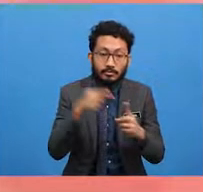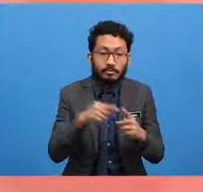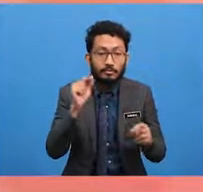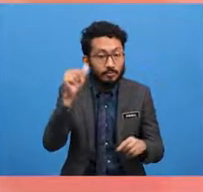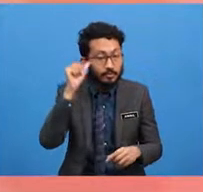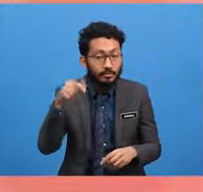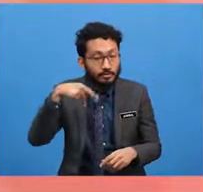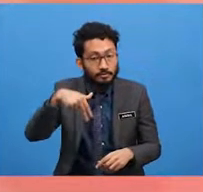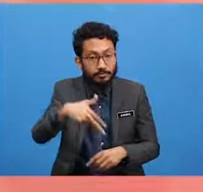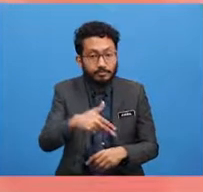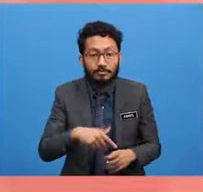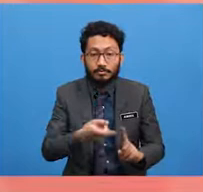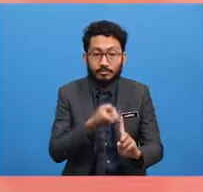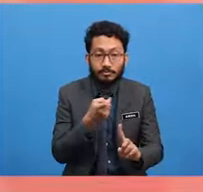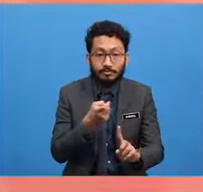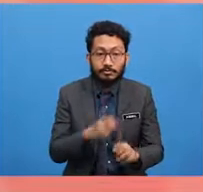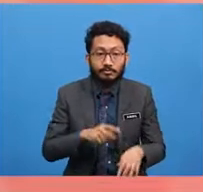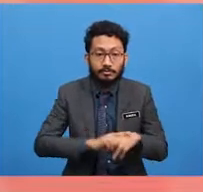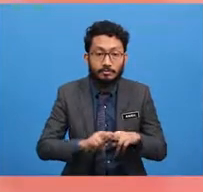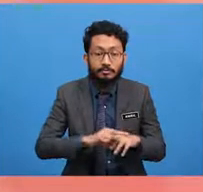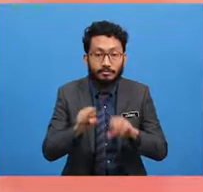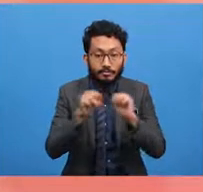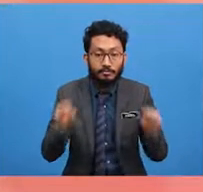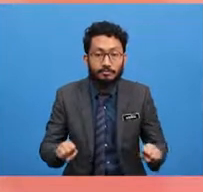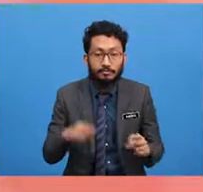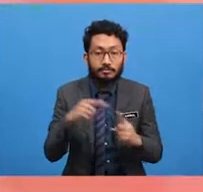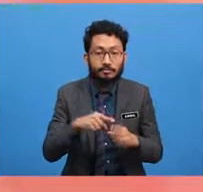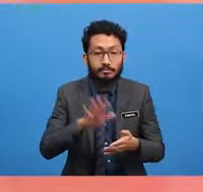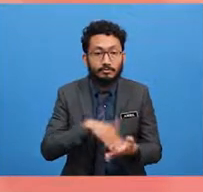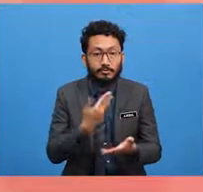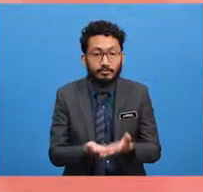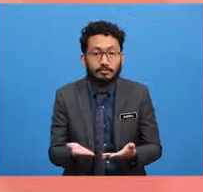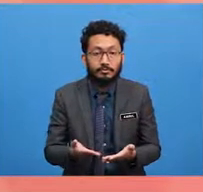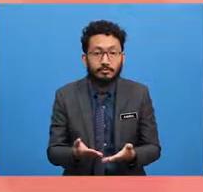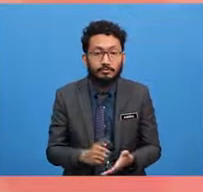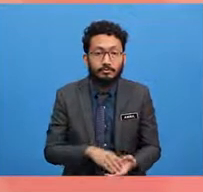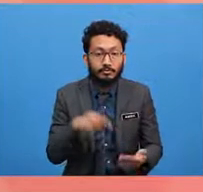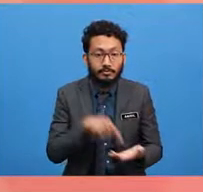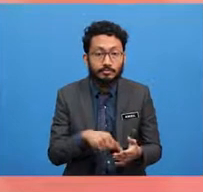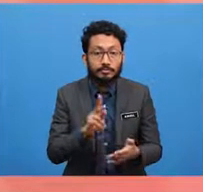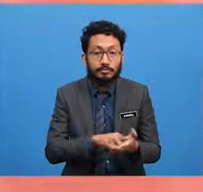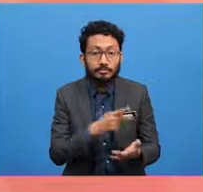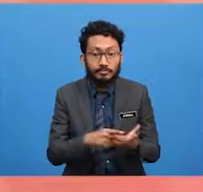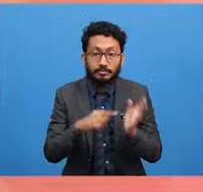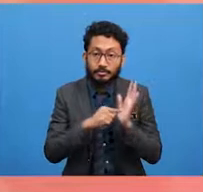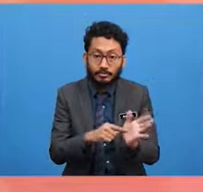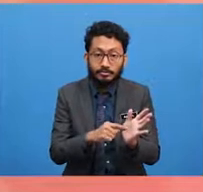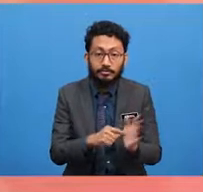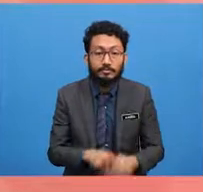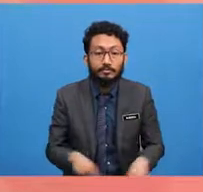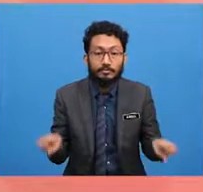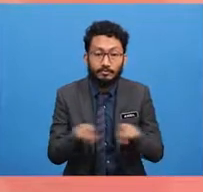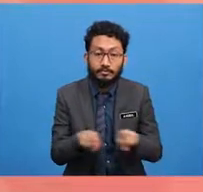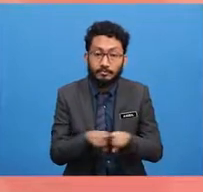walk from the train station to the bakery. So this part shows that he is corresponding to this